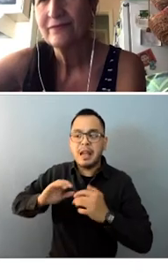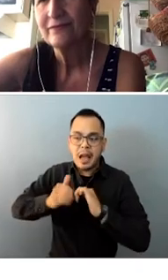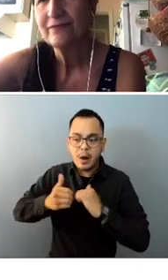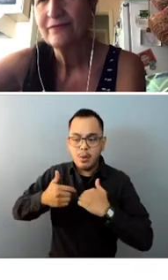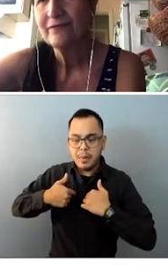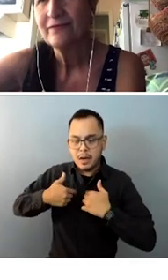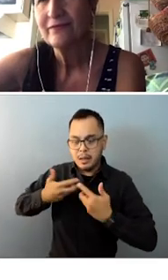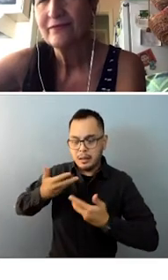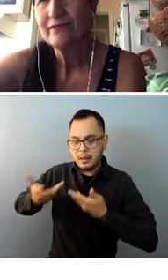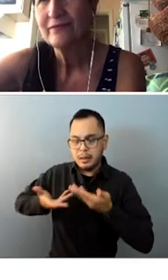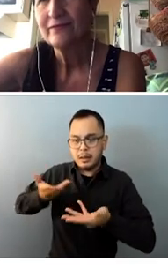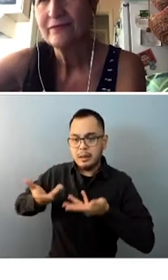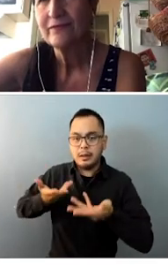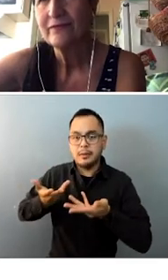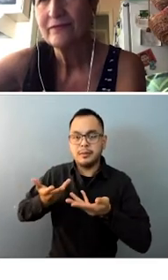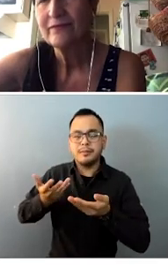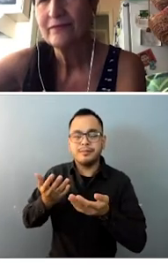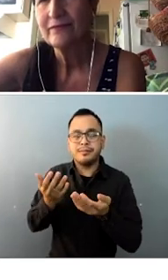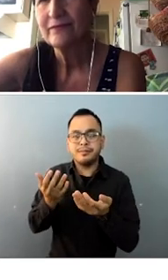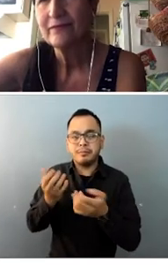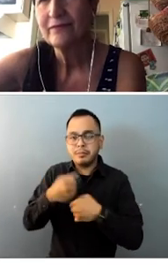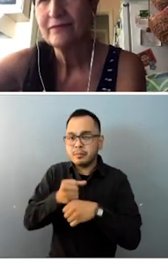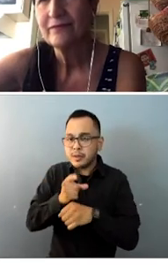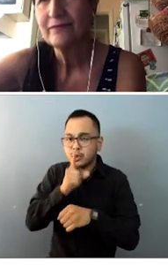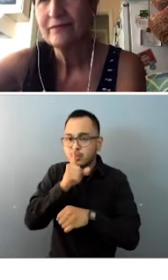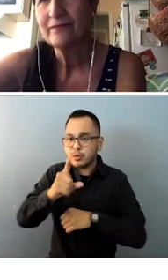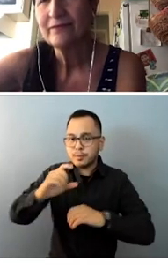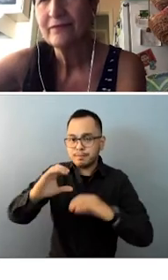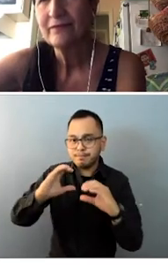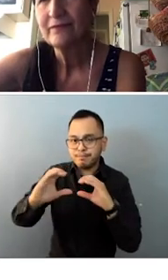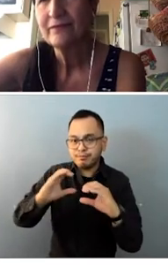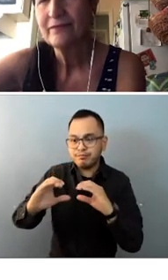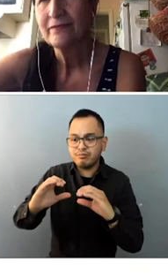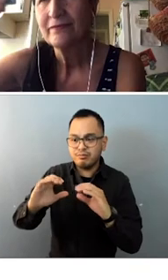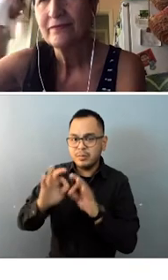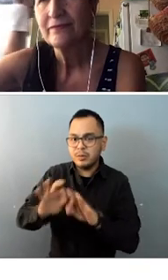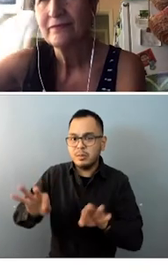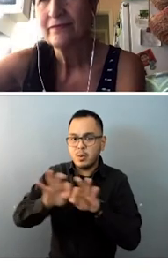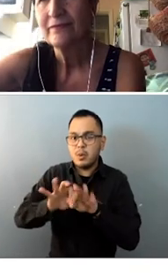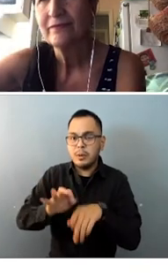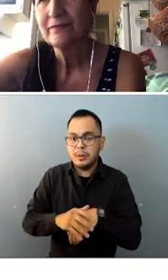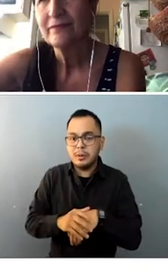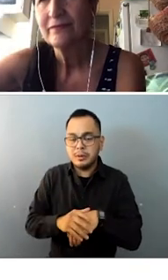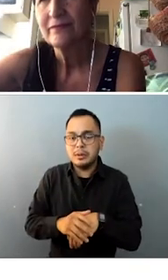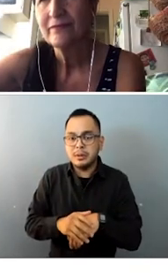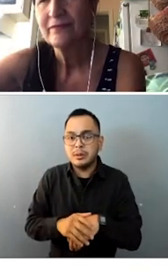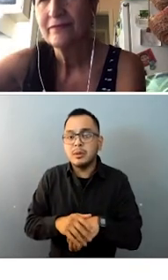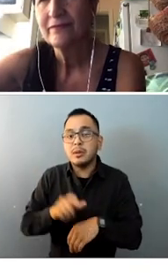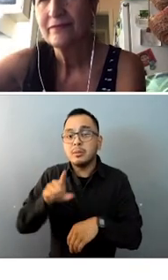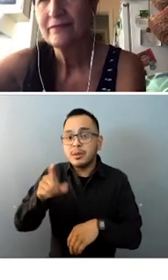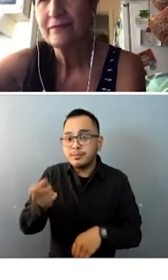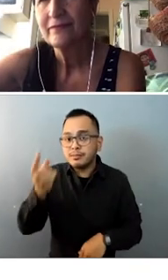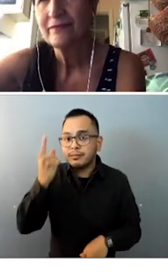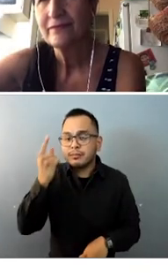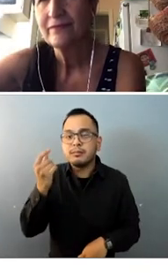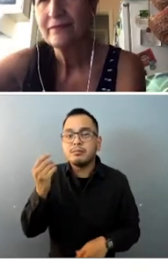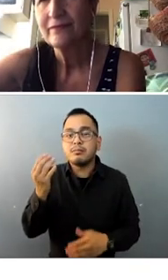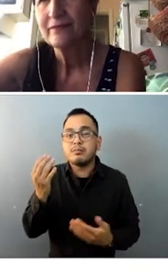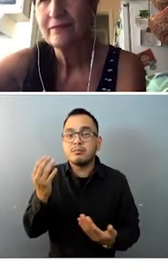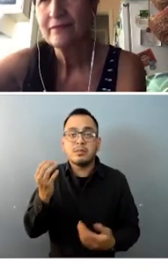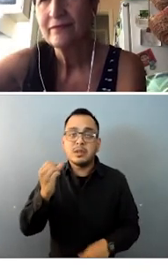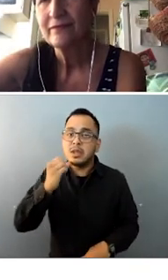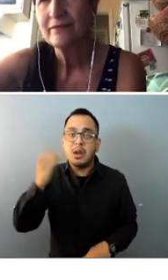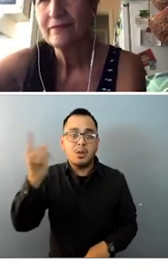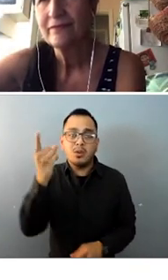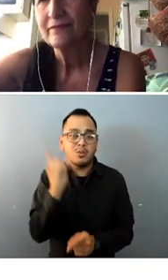you're interacting, ensuring that communication is critical, understanding at times you're not going to always